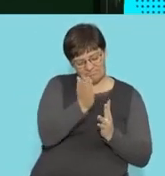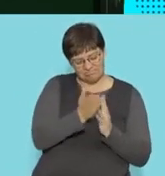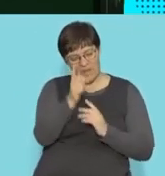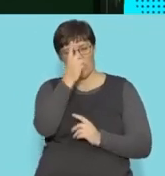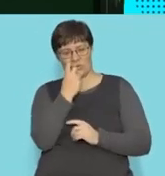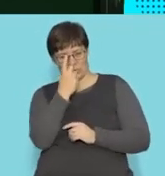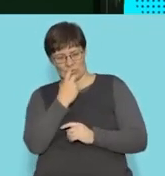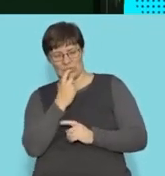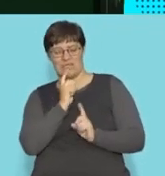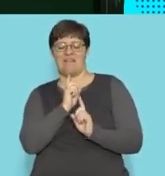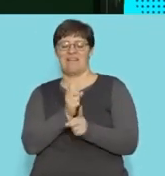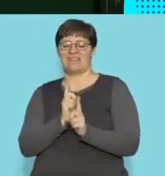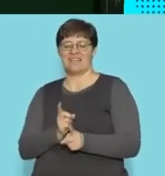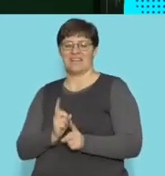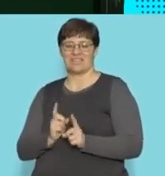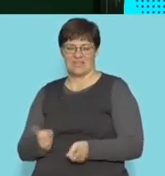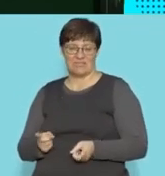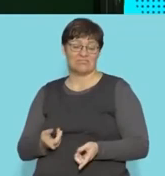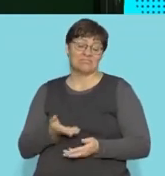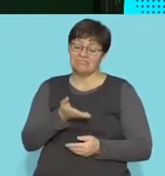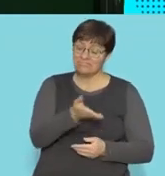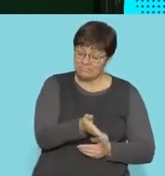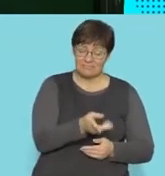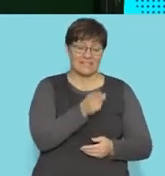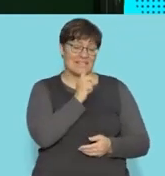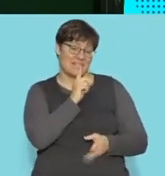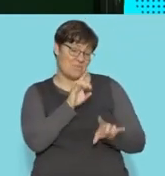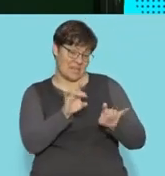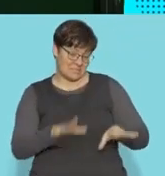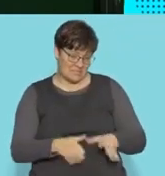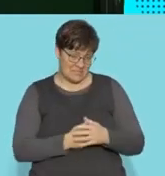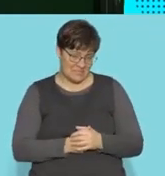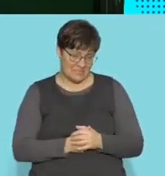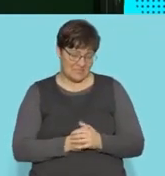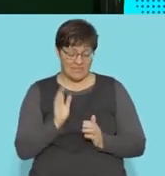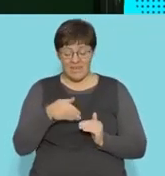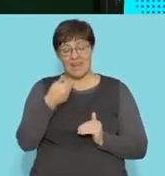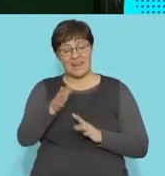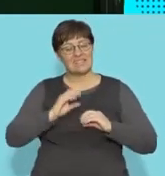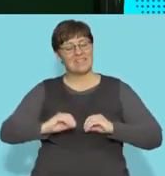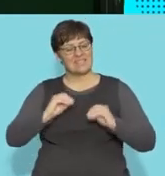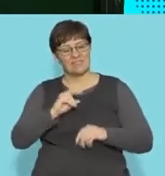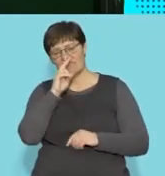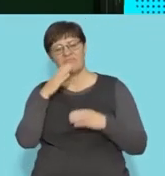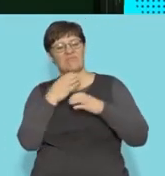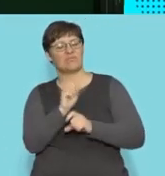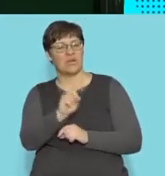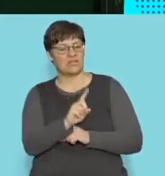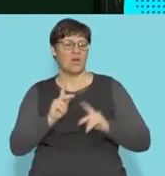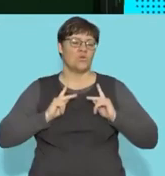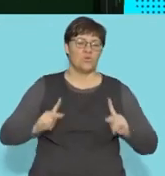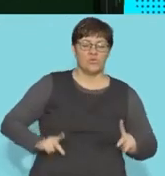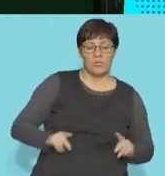of questions that might appear in your tests or exams. In our next lesson, we're going to focus on